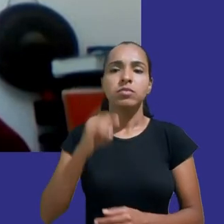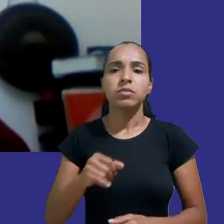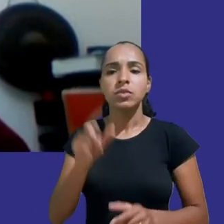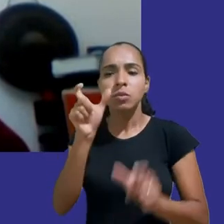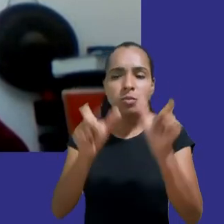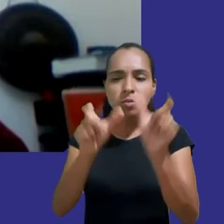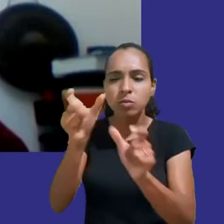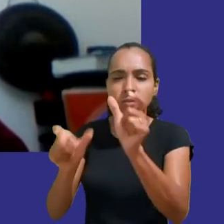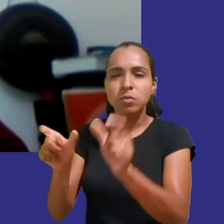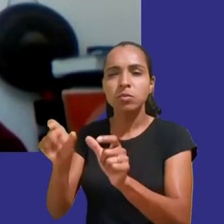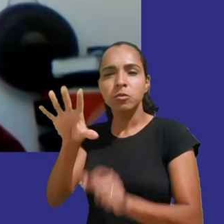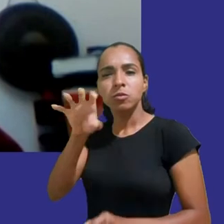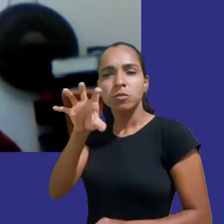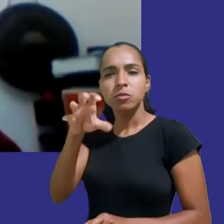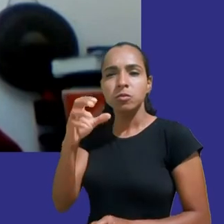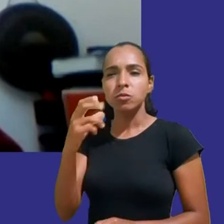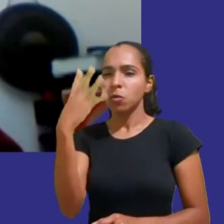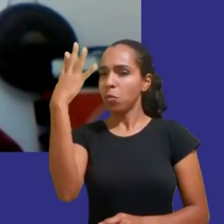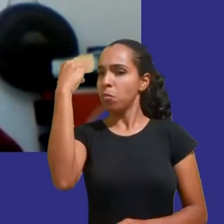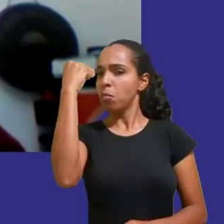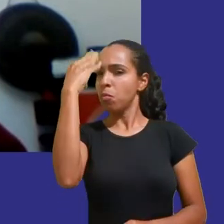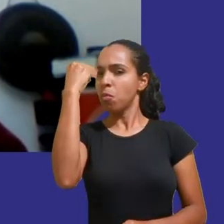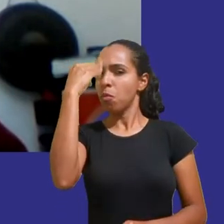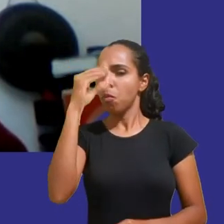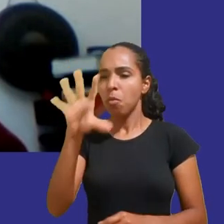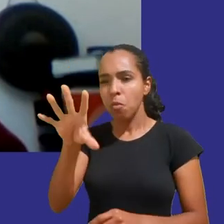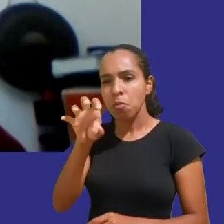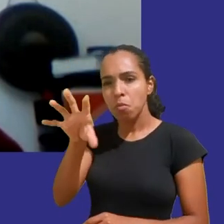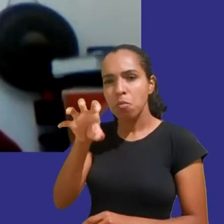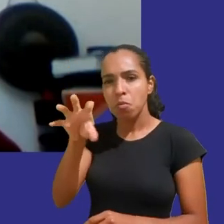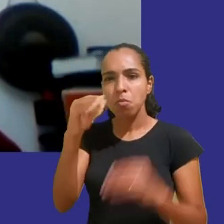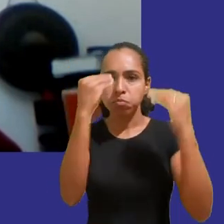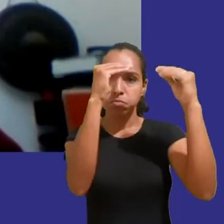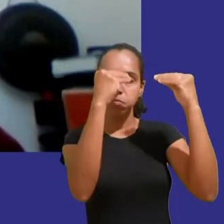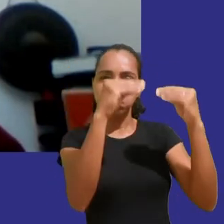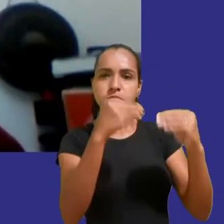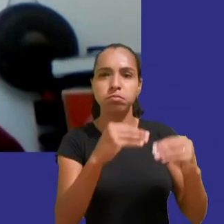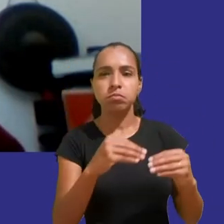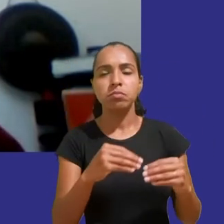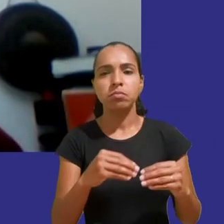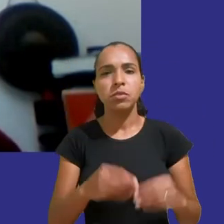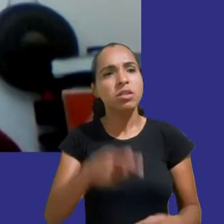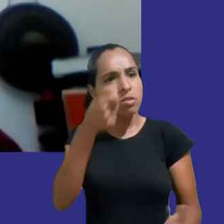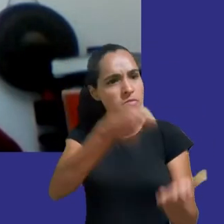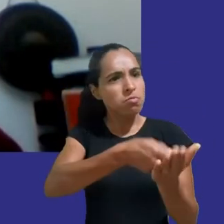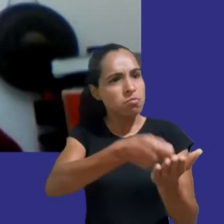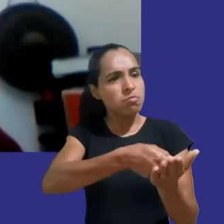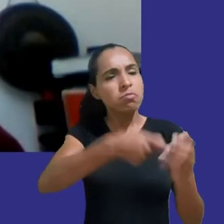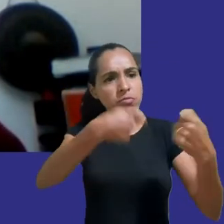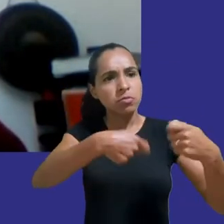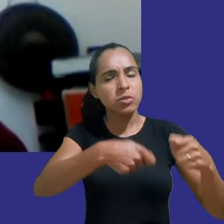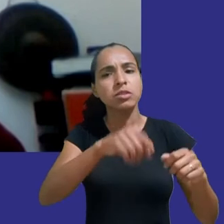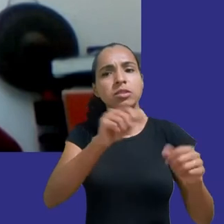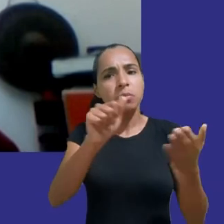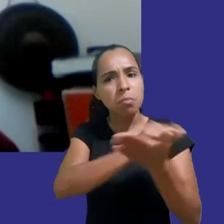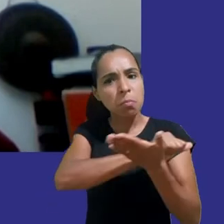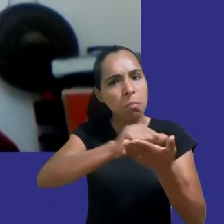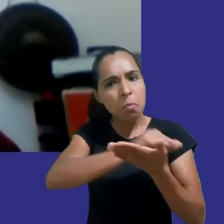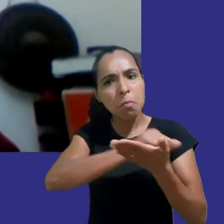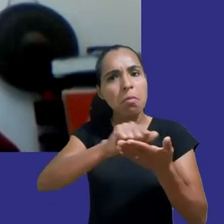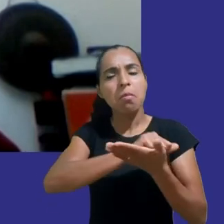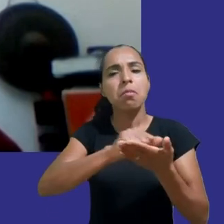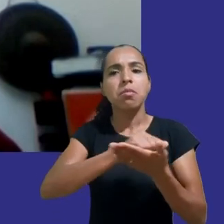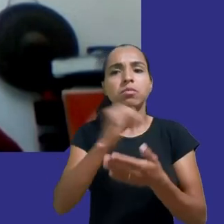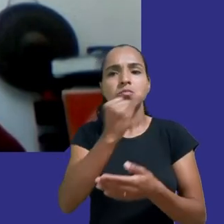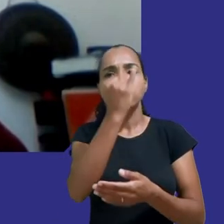they also went further because they also required that company to also delete the algorithm that had been built based